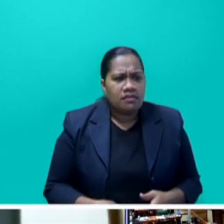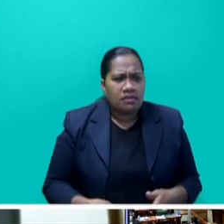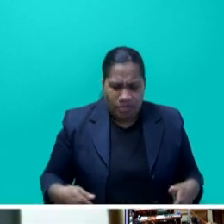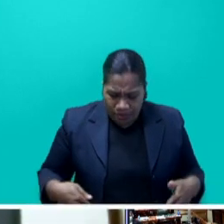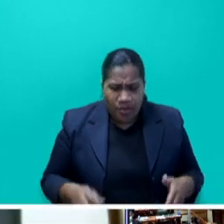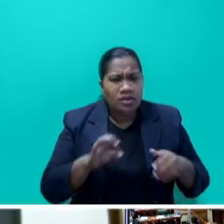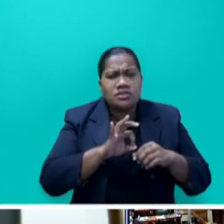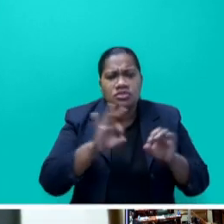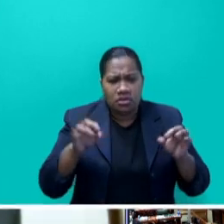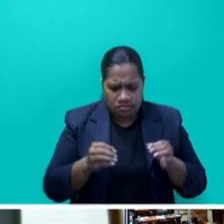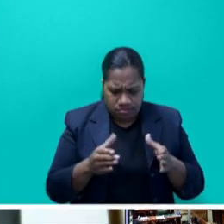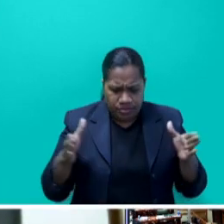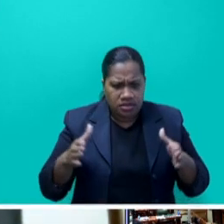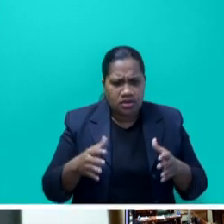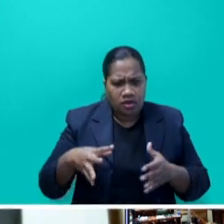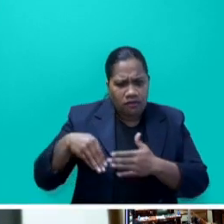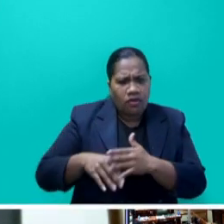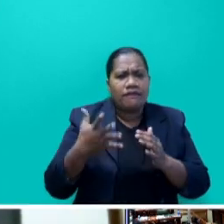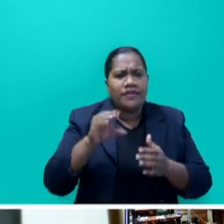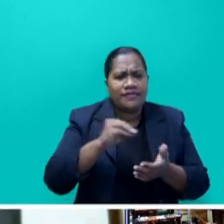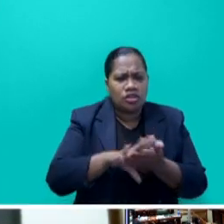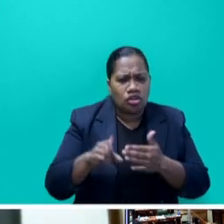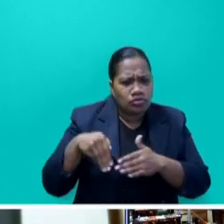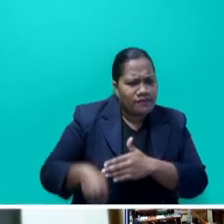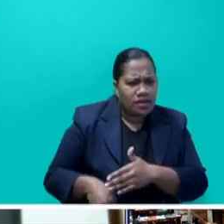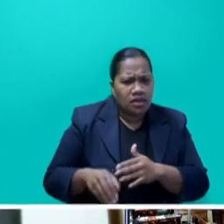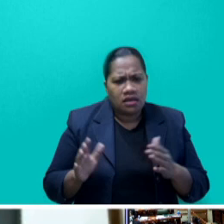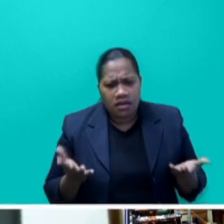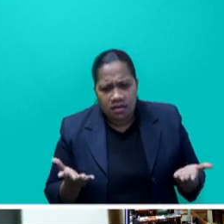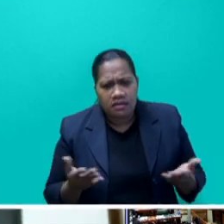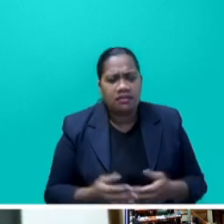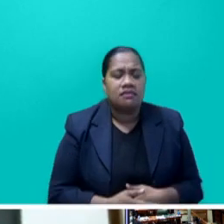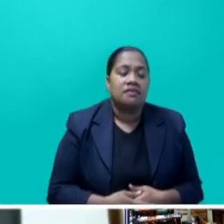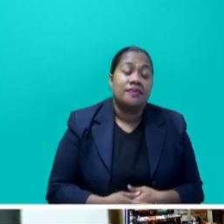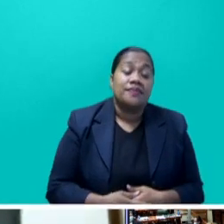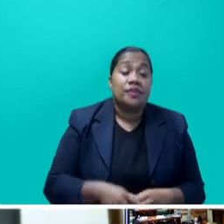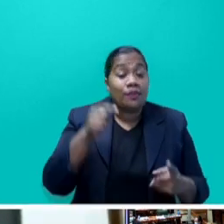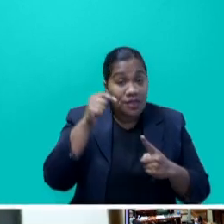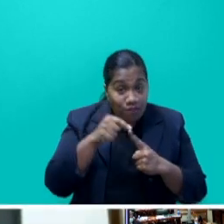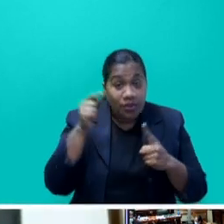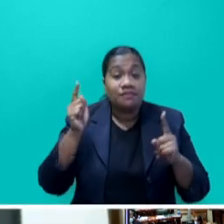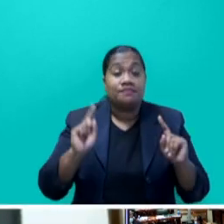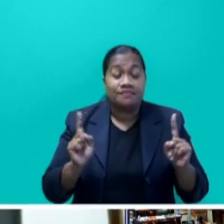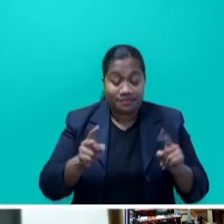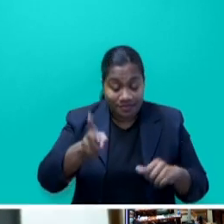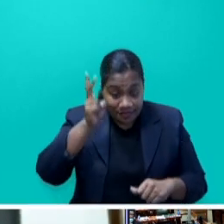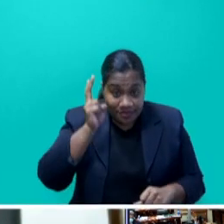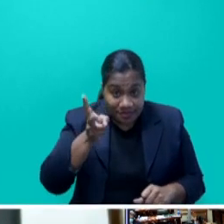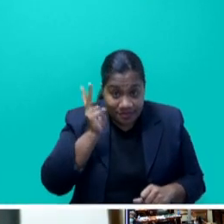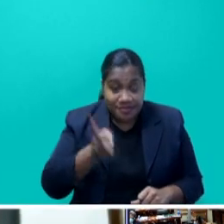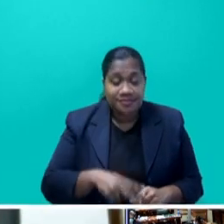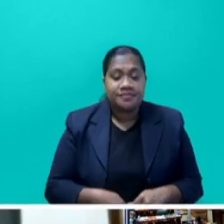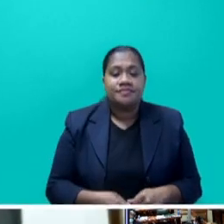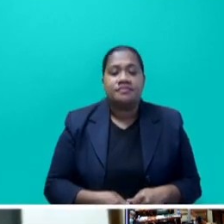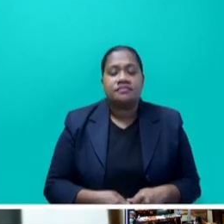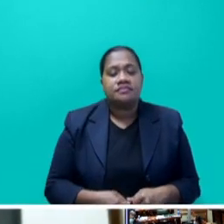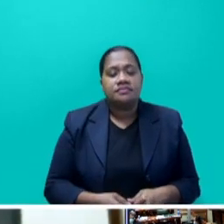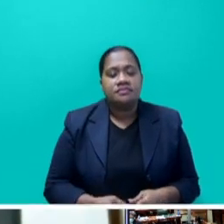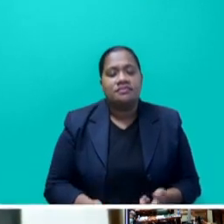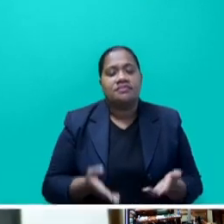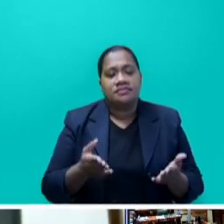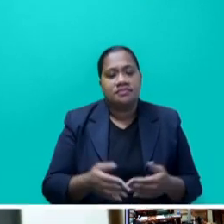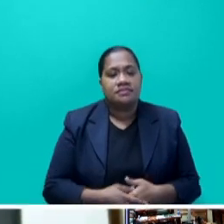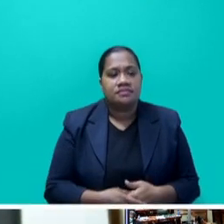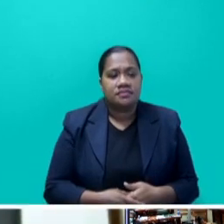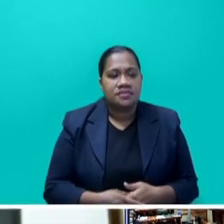carry $50. The point of the matter is, Mr. Speaker, sir, is that again, this is, trying to obfuscate